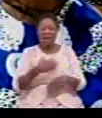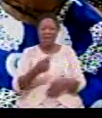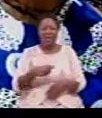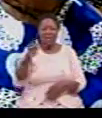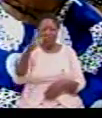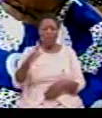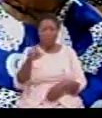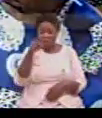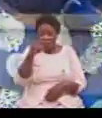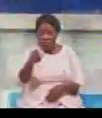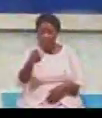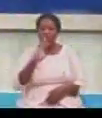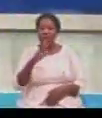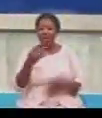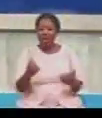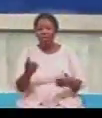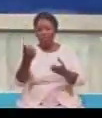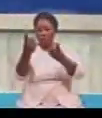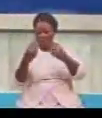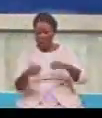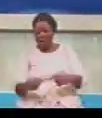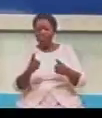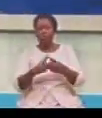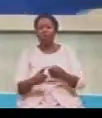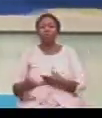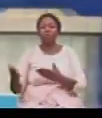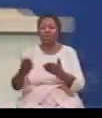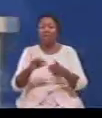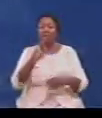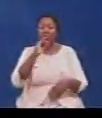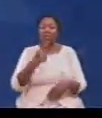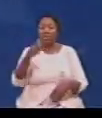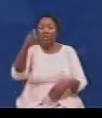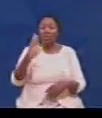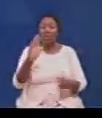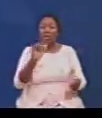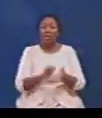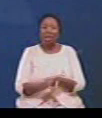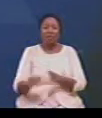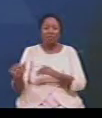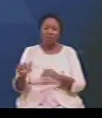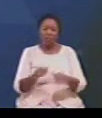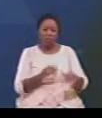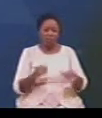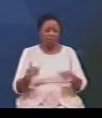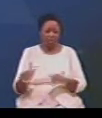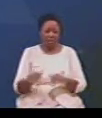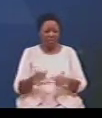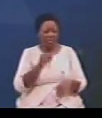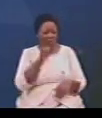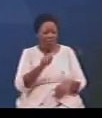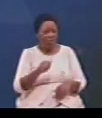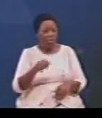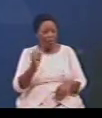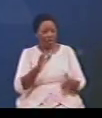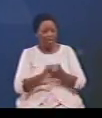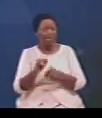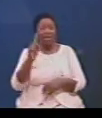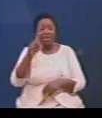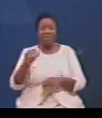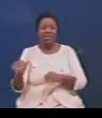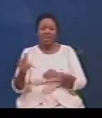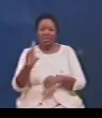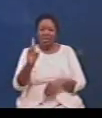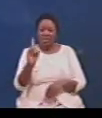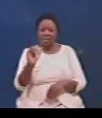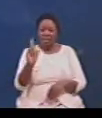God you have now come to serve is the God that doeth, not only that he did, he